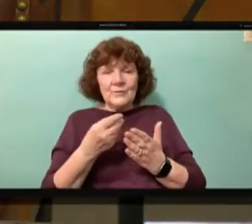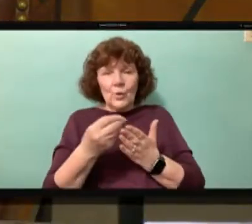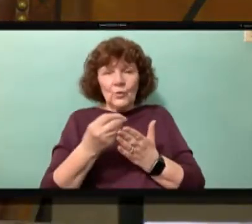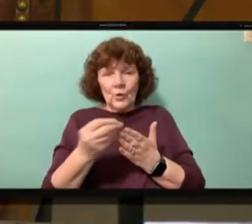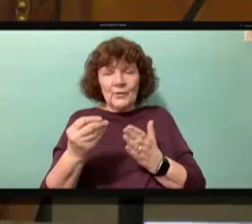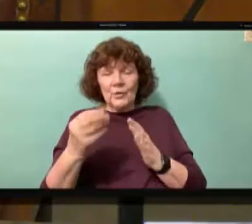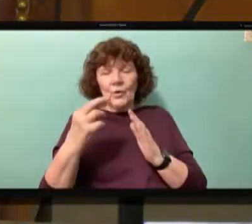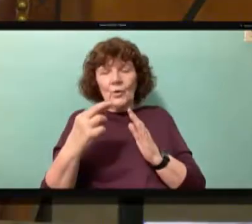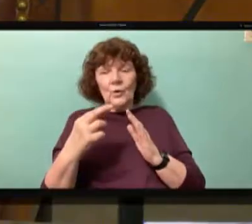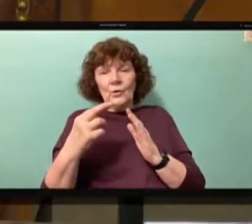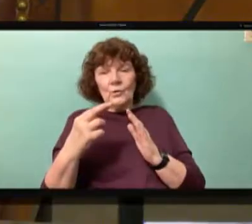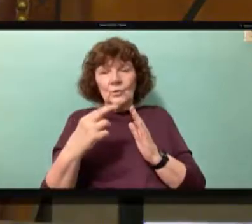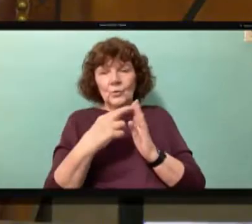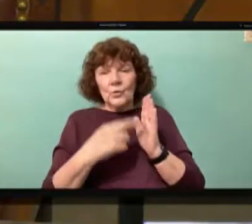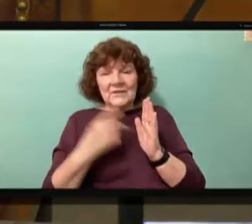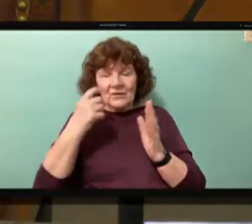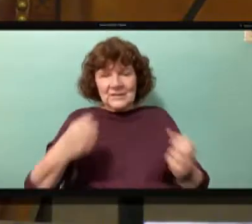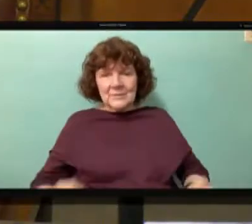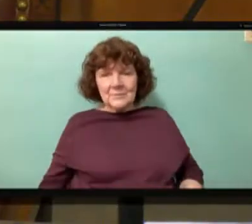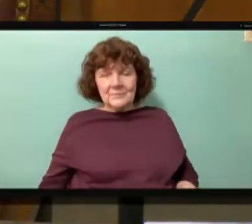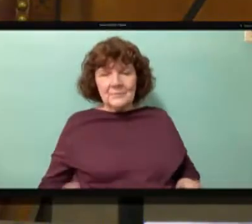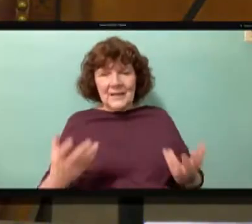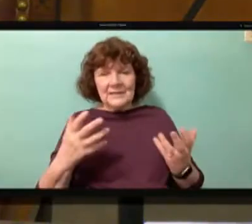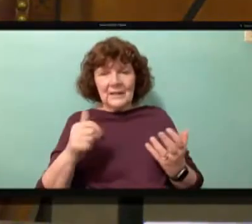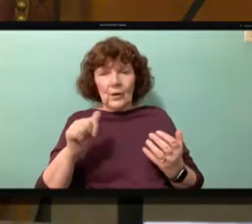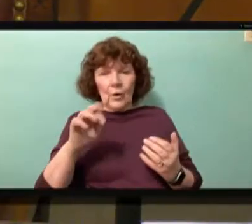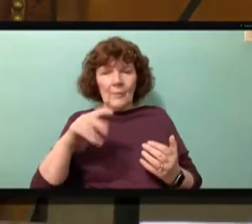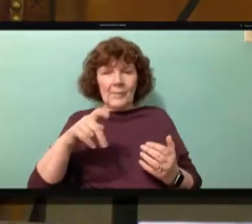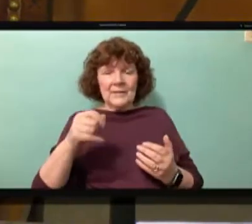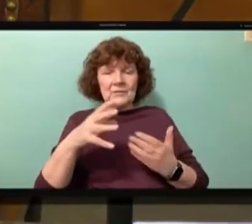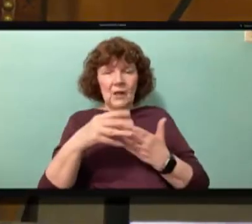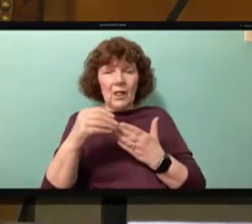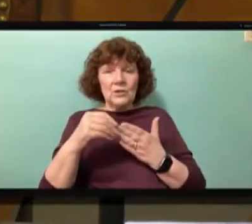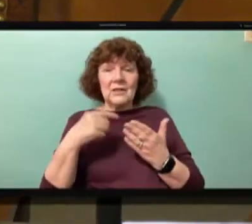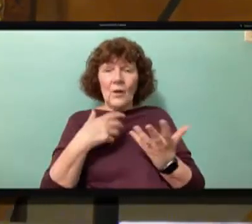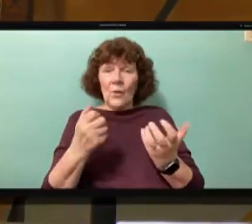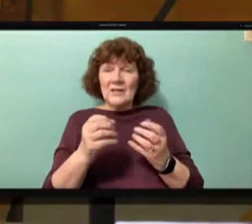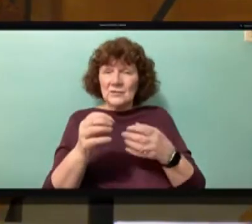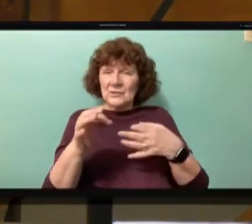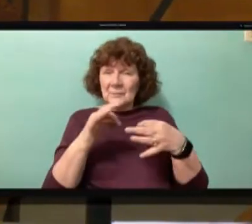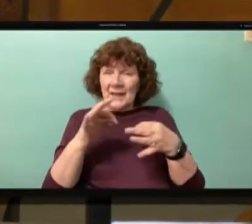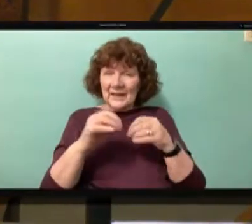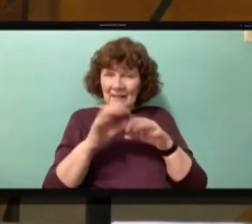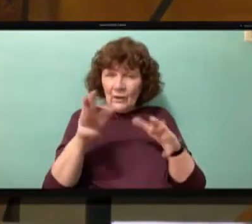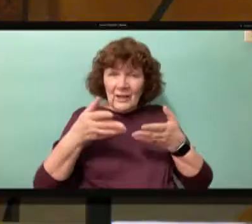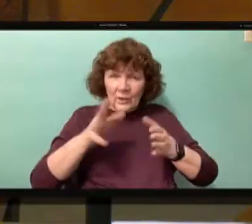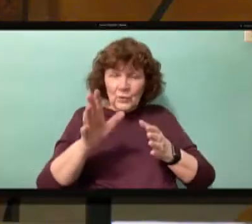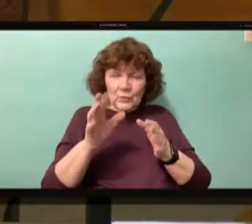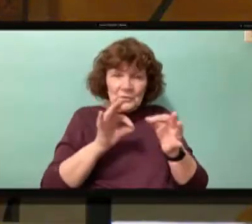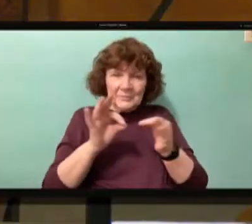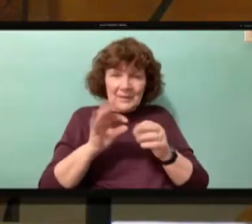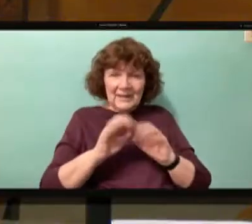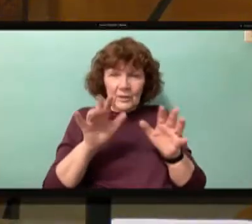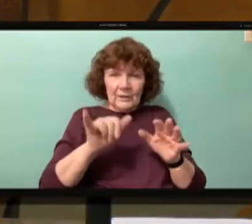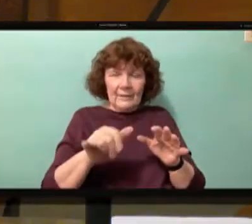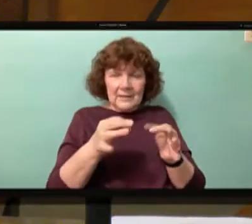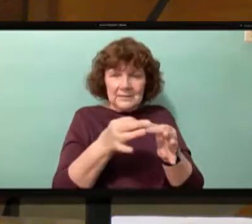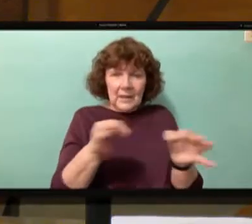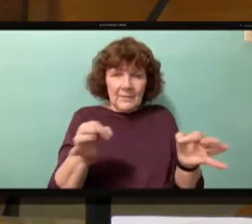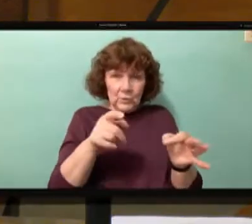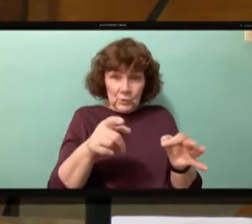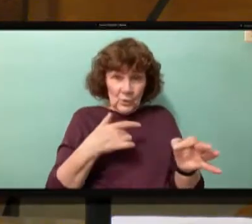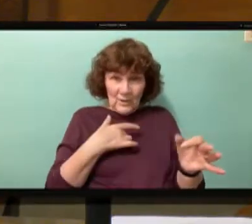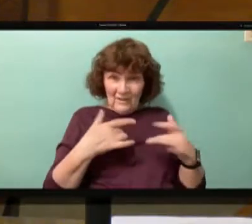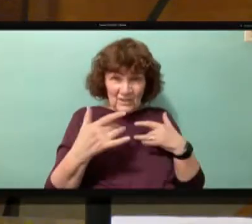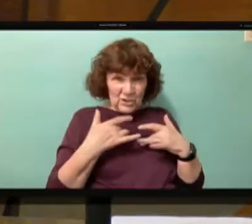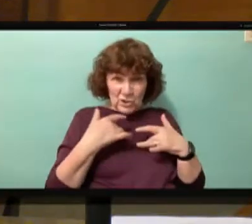dollars. And I just wanted to clarify, right, and allow you to clarify that statement. You are not concerned that we have